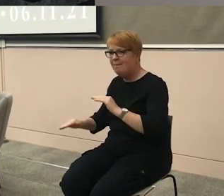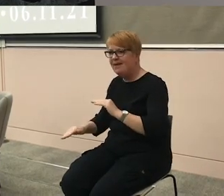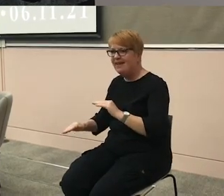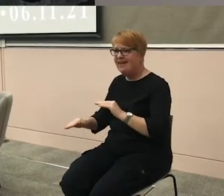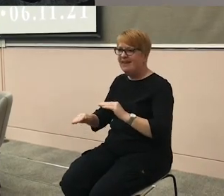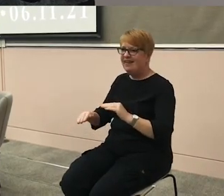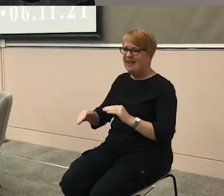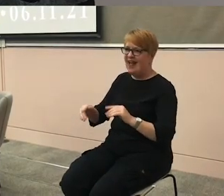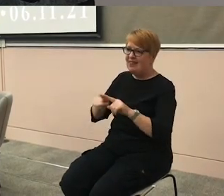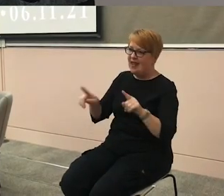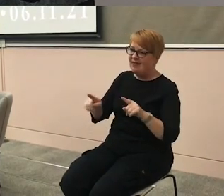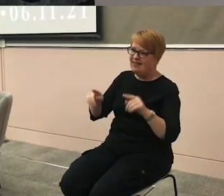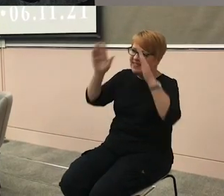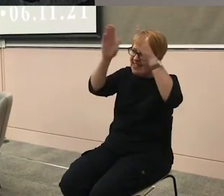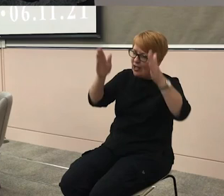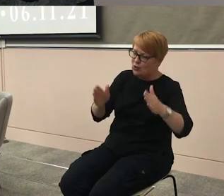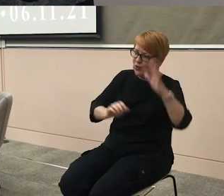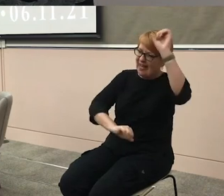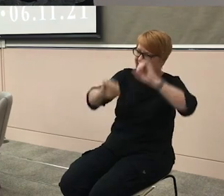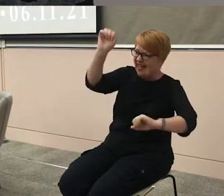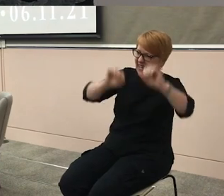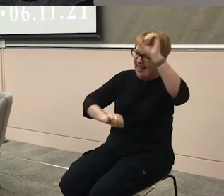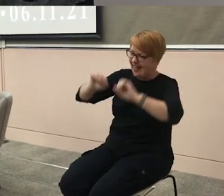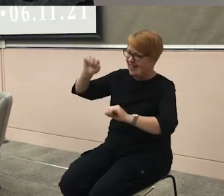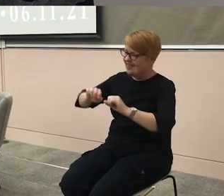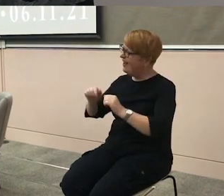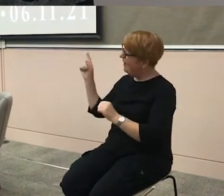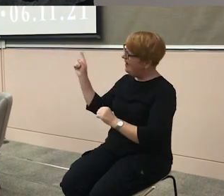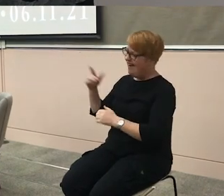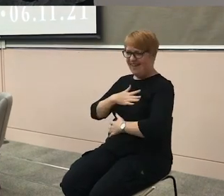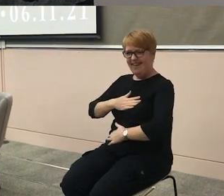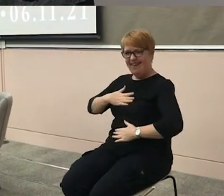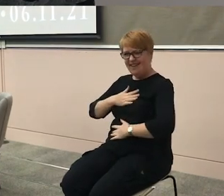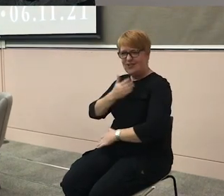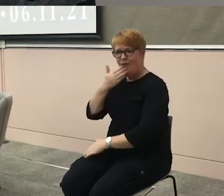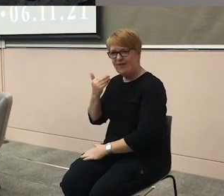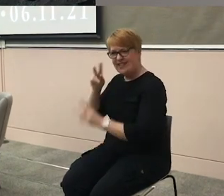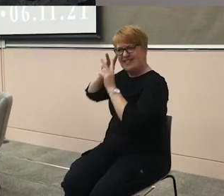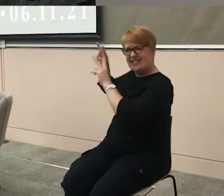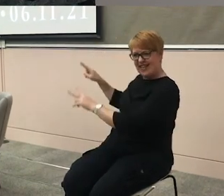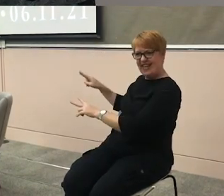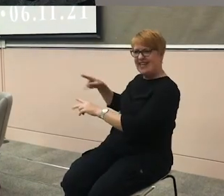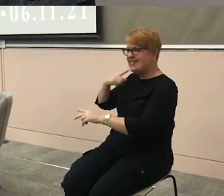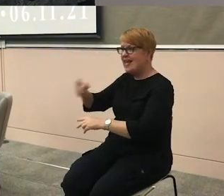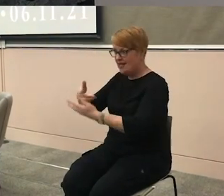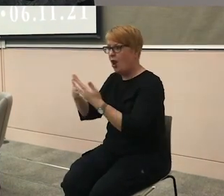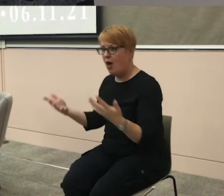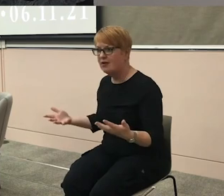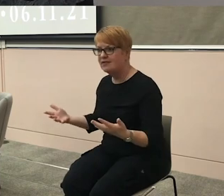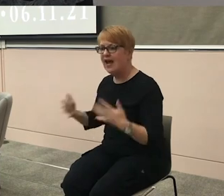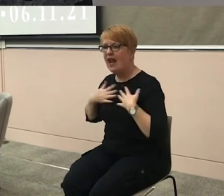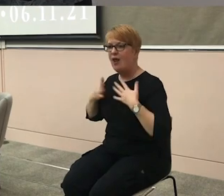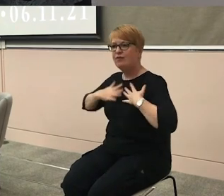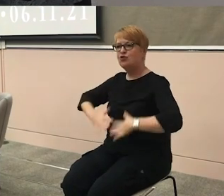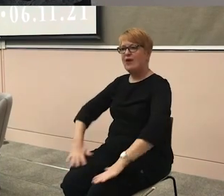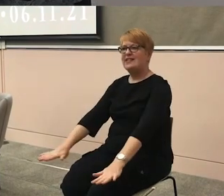middle. It's just extraordinary. It's so beautiful. I could talk more also, but like I love the dresses as well and that, you